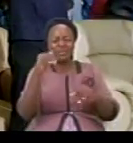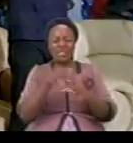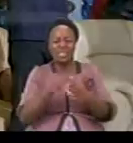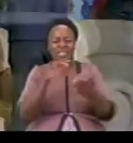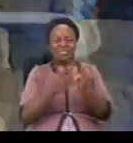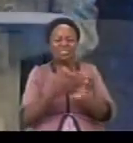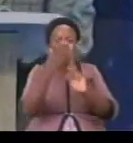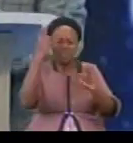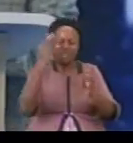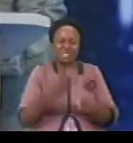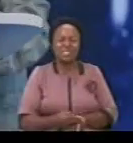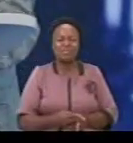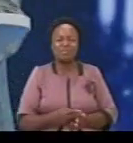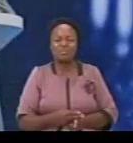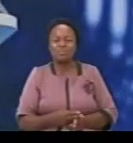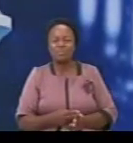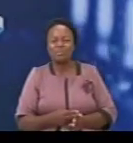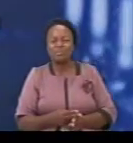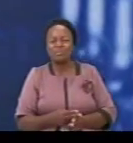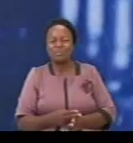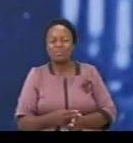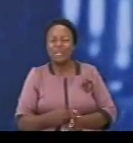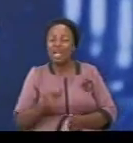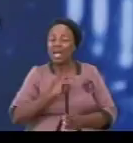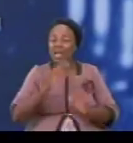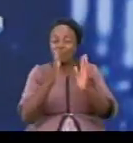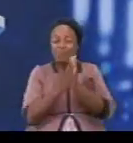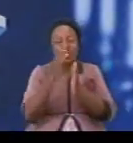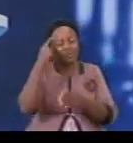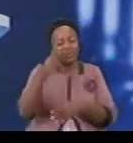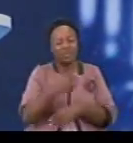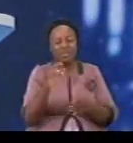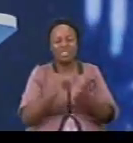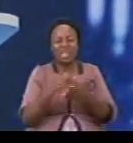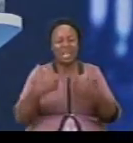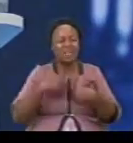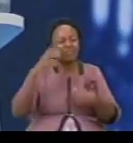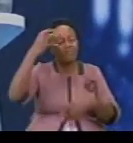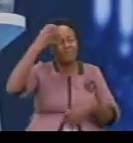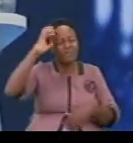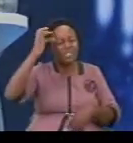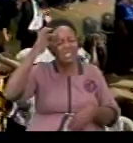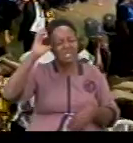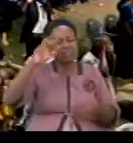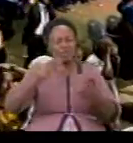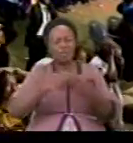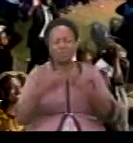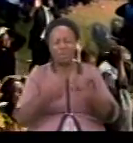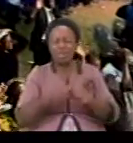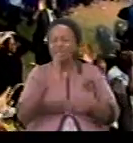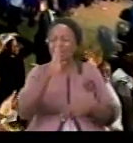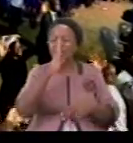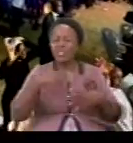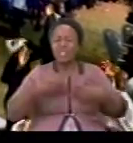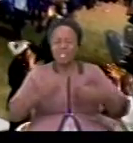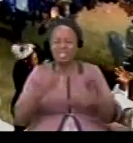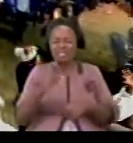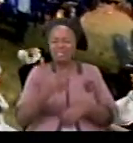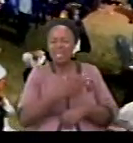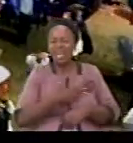those who have been sanity mental problems be healed and delivered in Jesus name